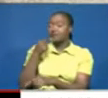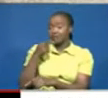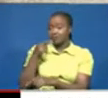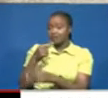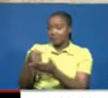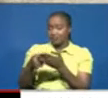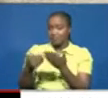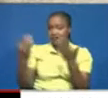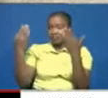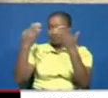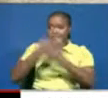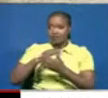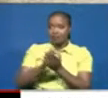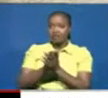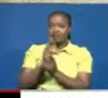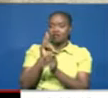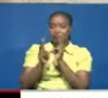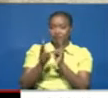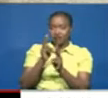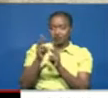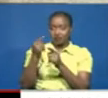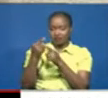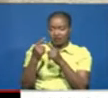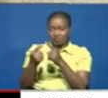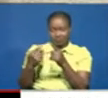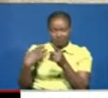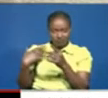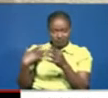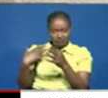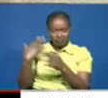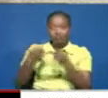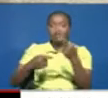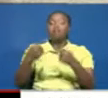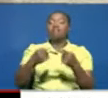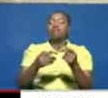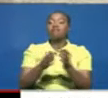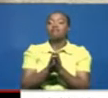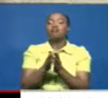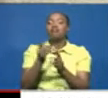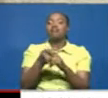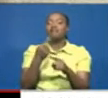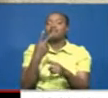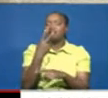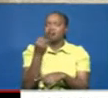is a 22-year race. When from the year 2000, very early